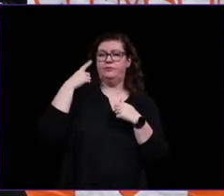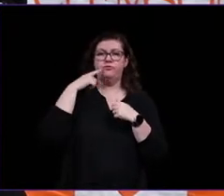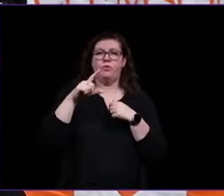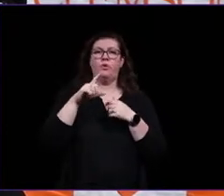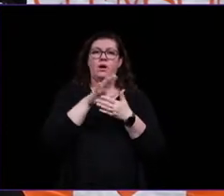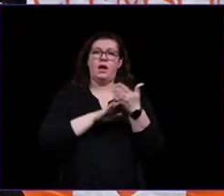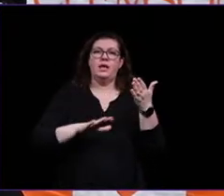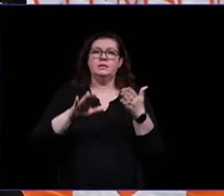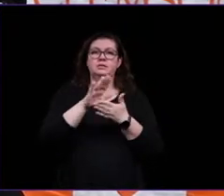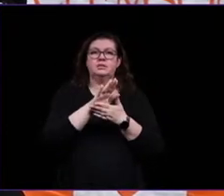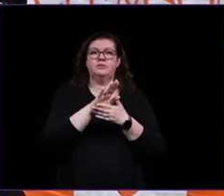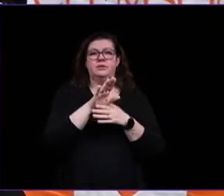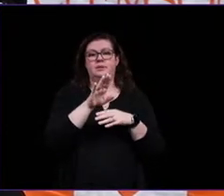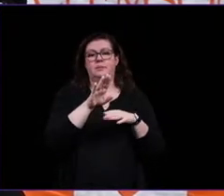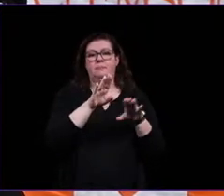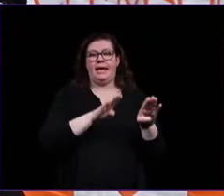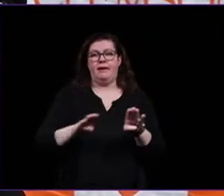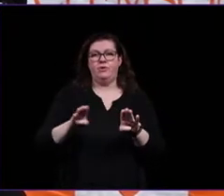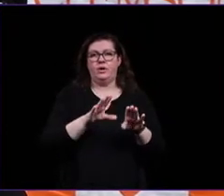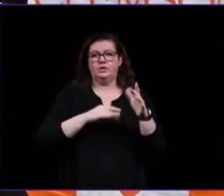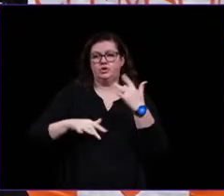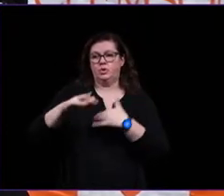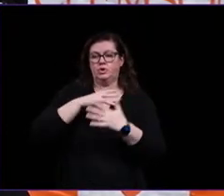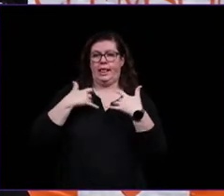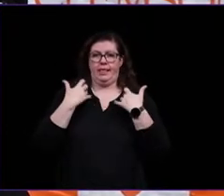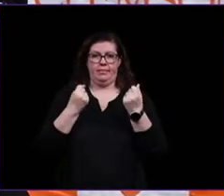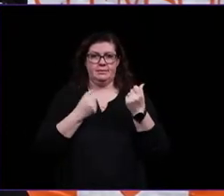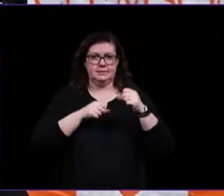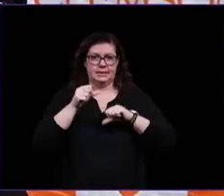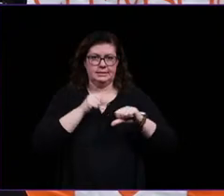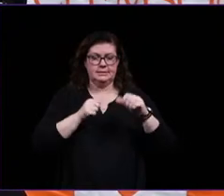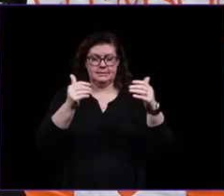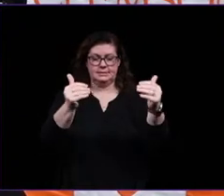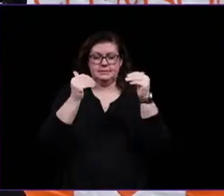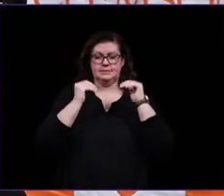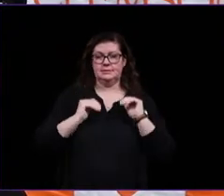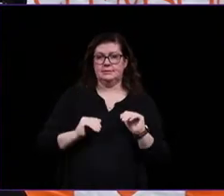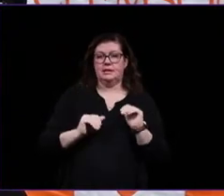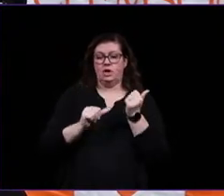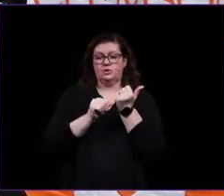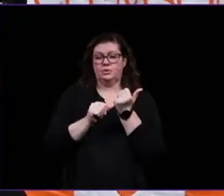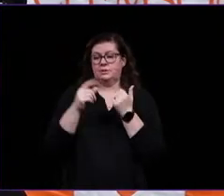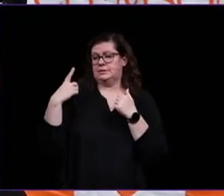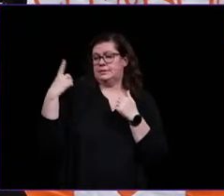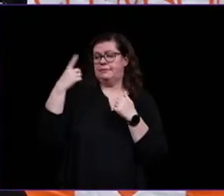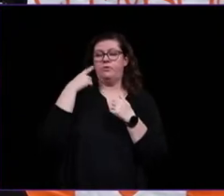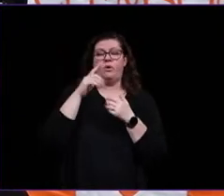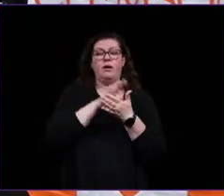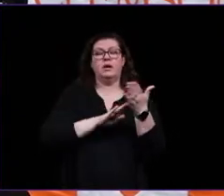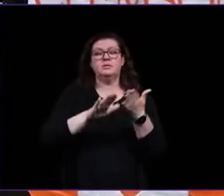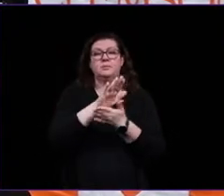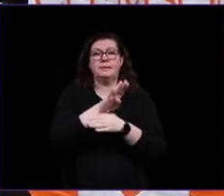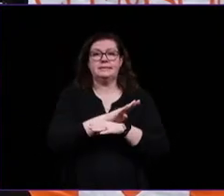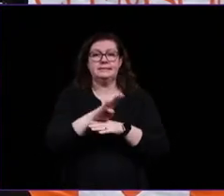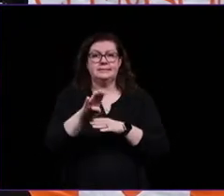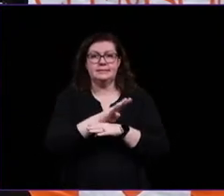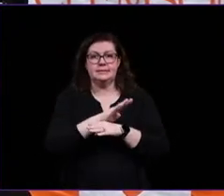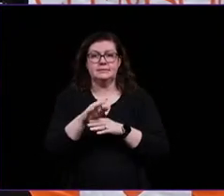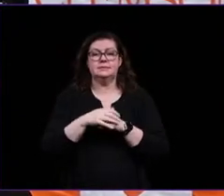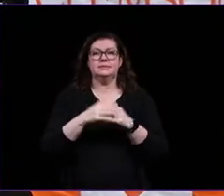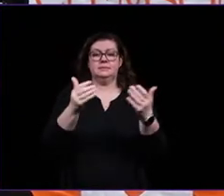Behavioral, Social, and Health Sciences. Dr. Carl Hollingsworth, Associate Dean, College of Business. Dr. Michelle